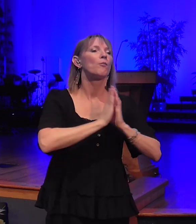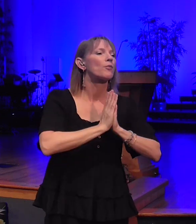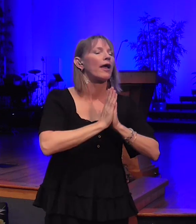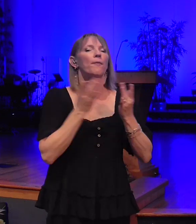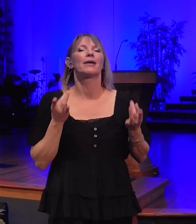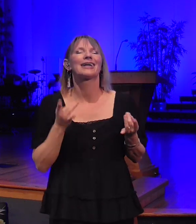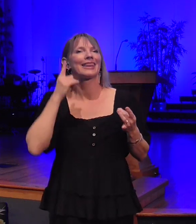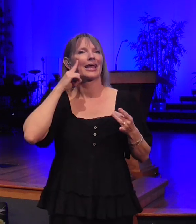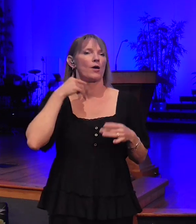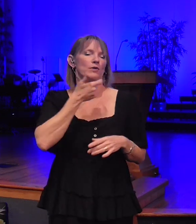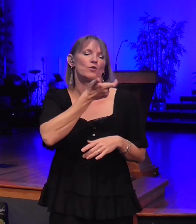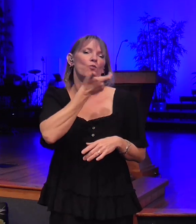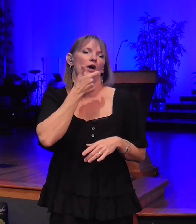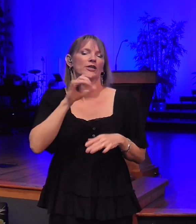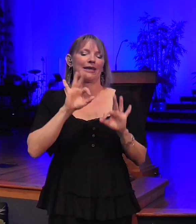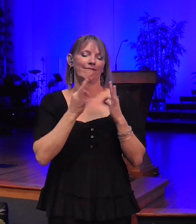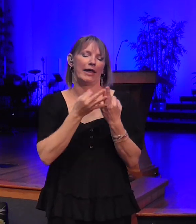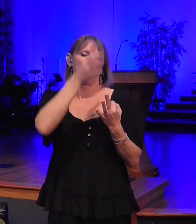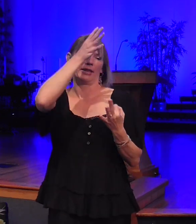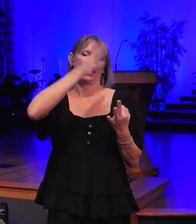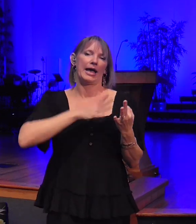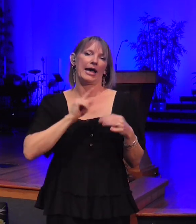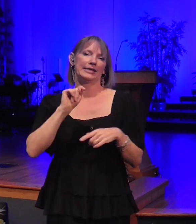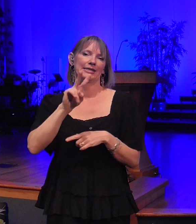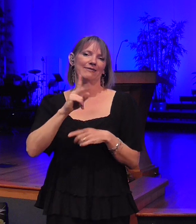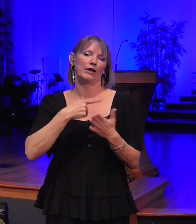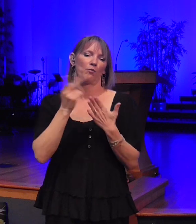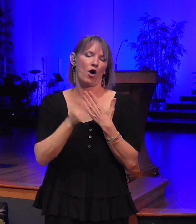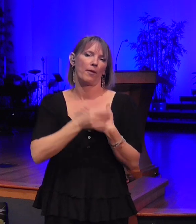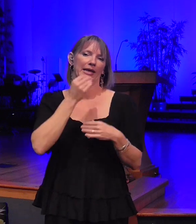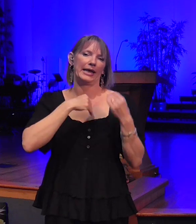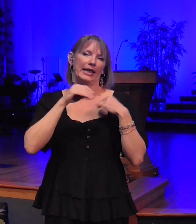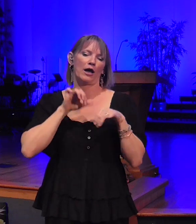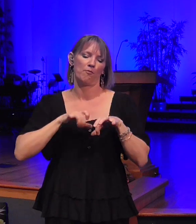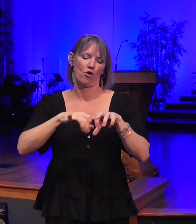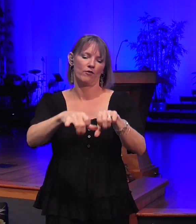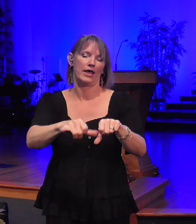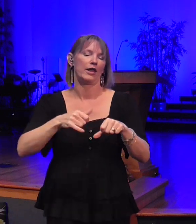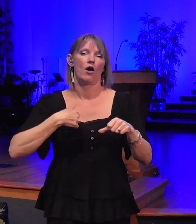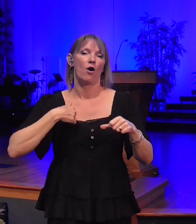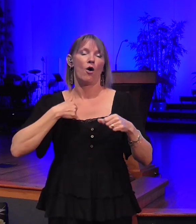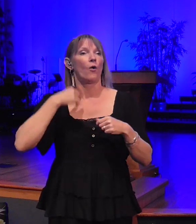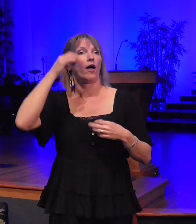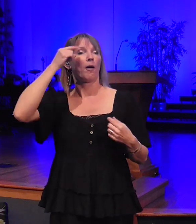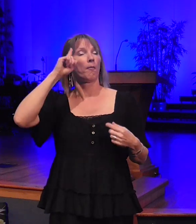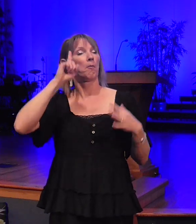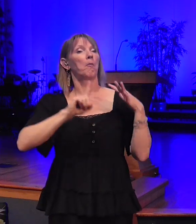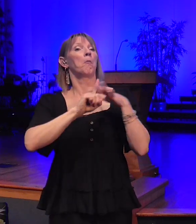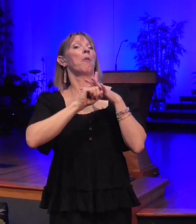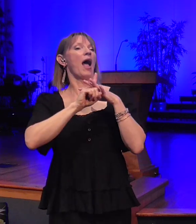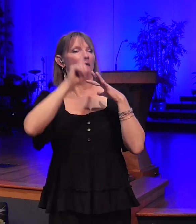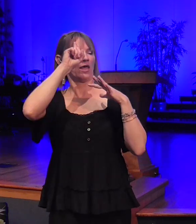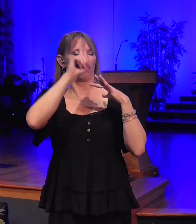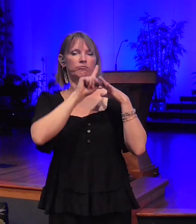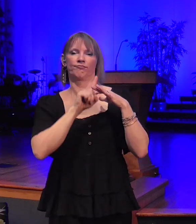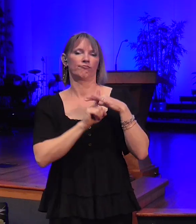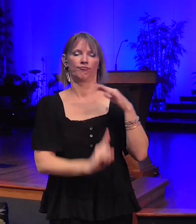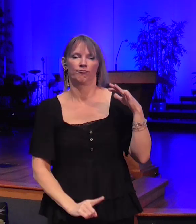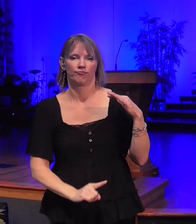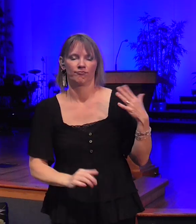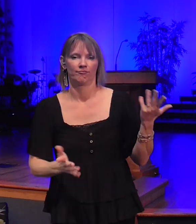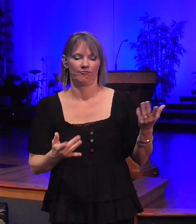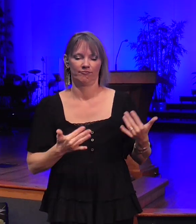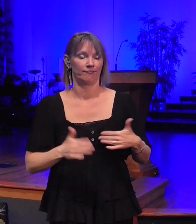Guy eating a burrito. And I just forgot about it. And this is part of the creative process